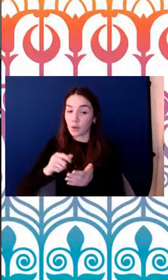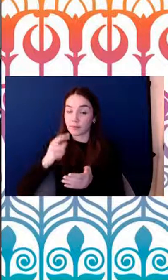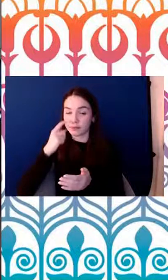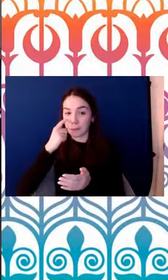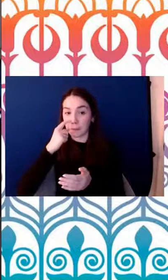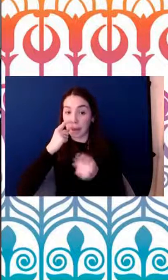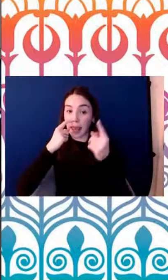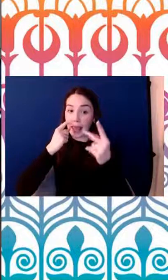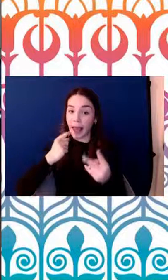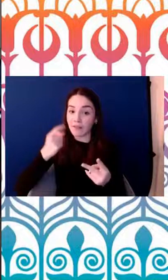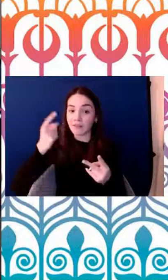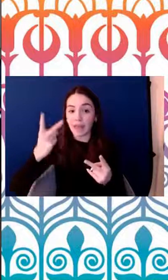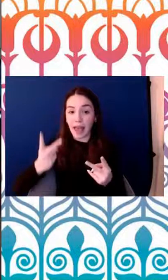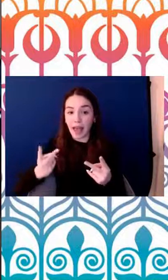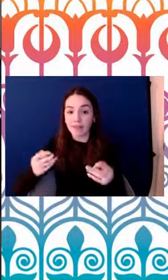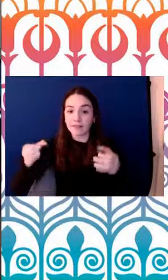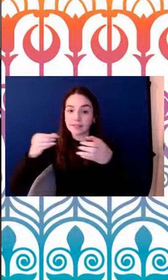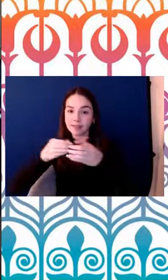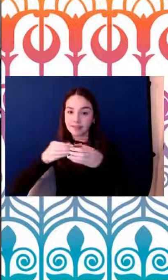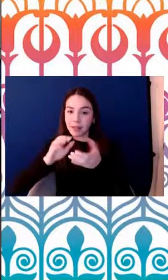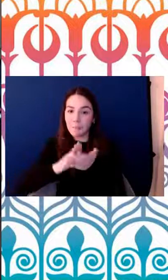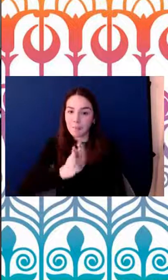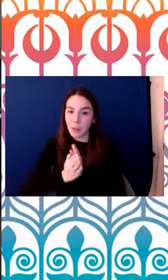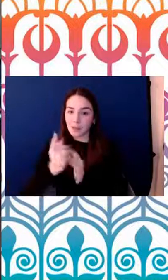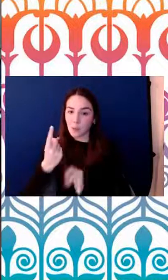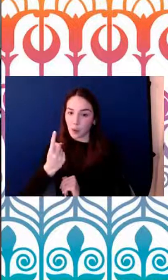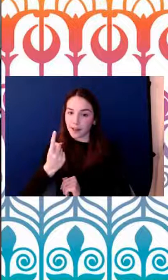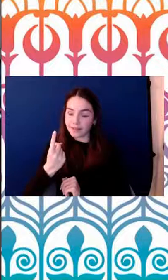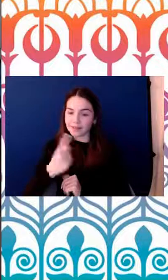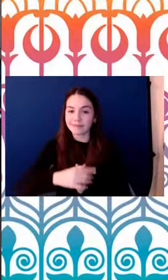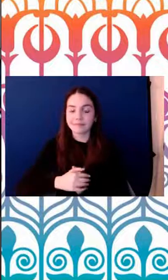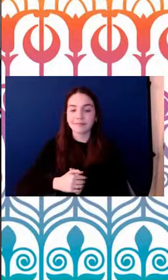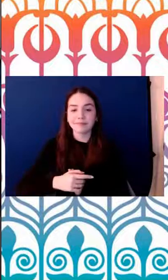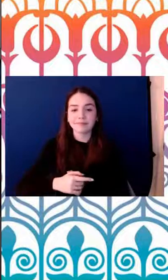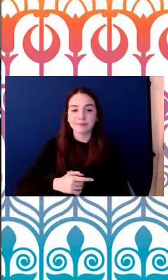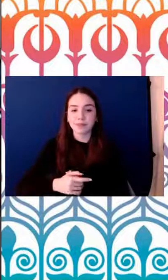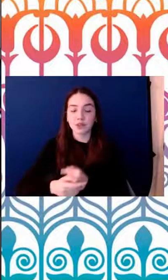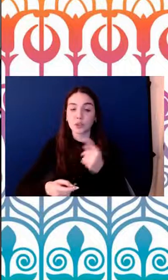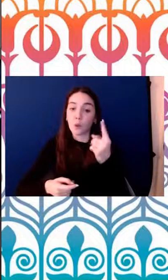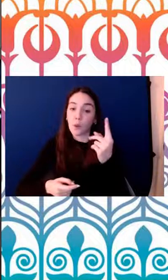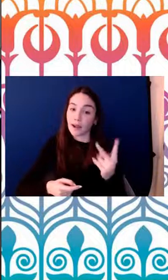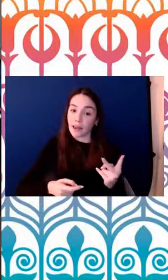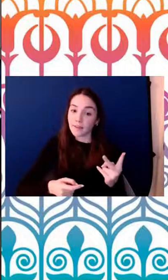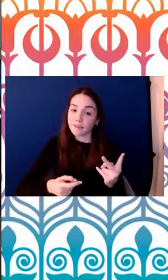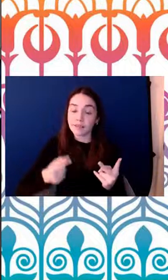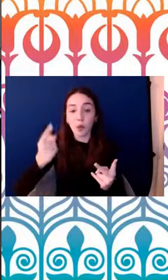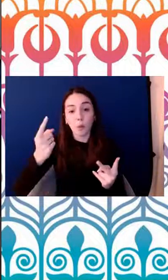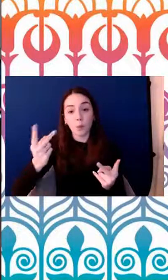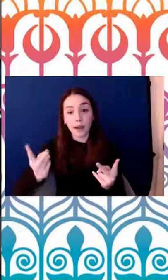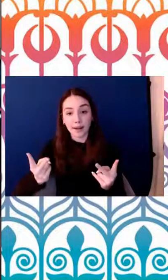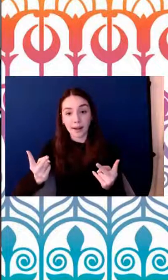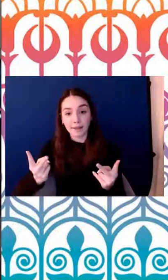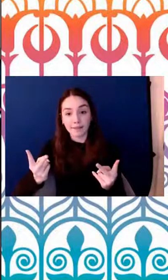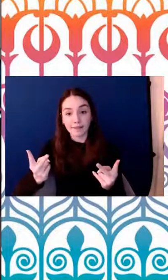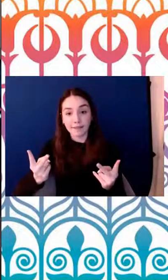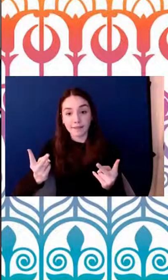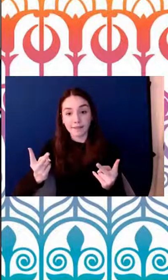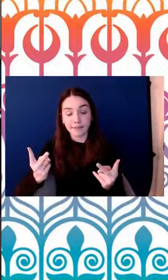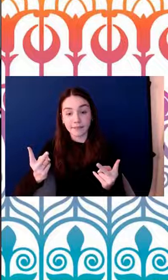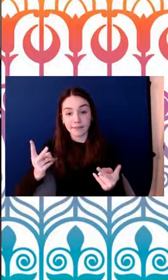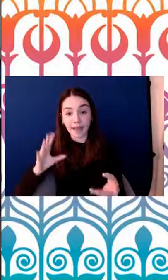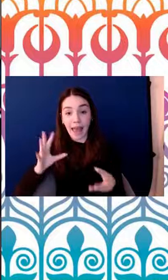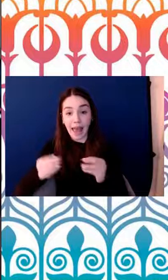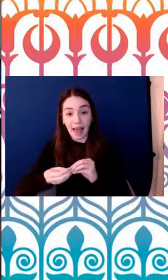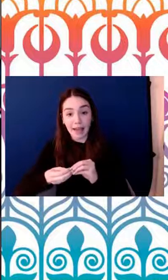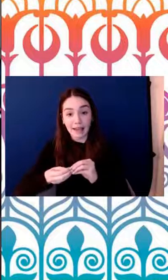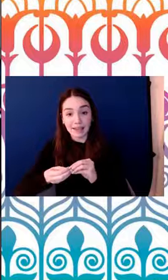to? One. So you learn one half and one half. If you add them